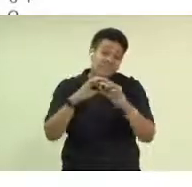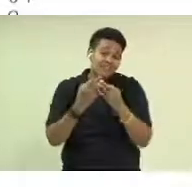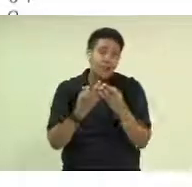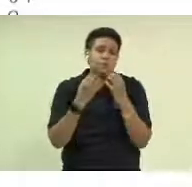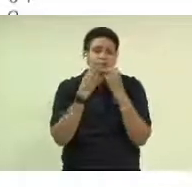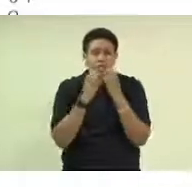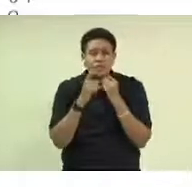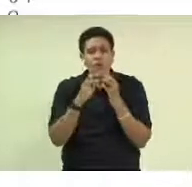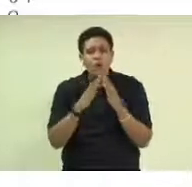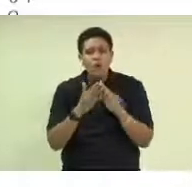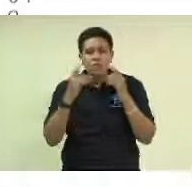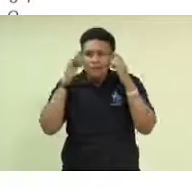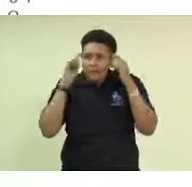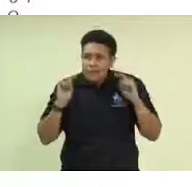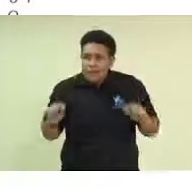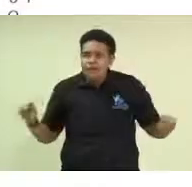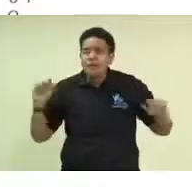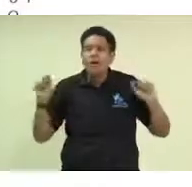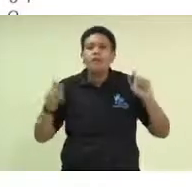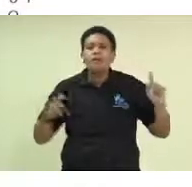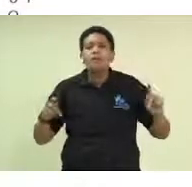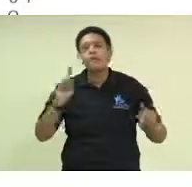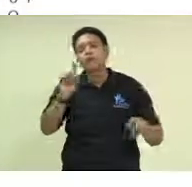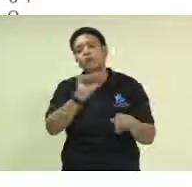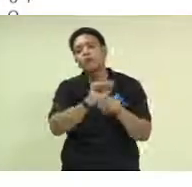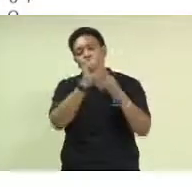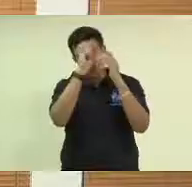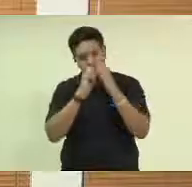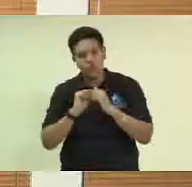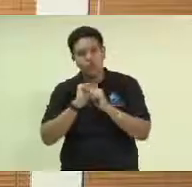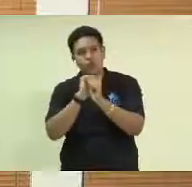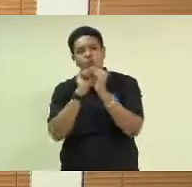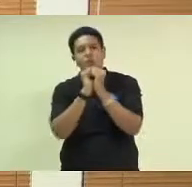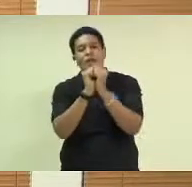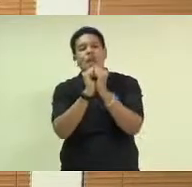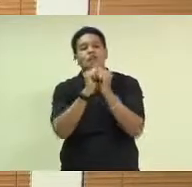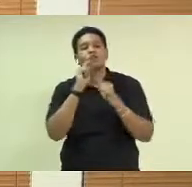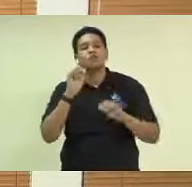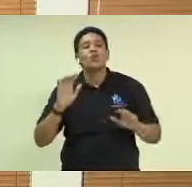protect your community, and let us work together to